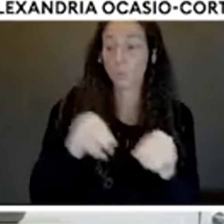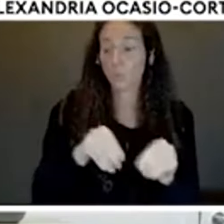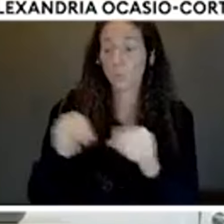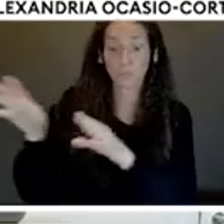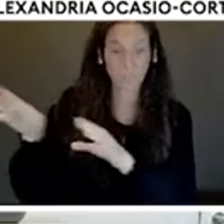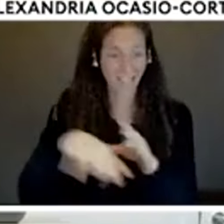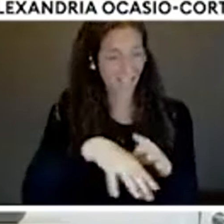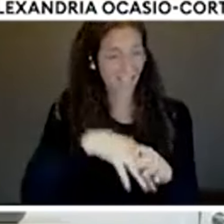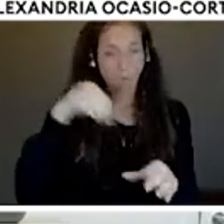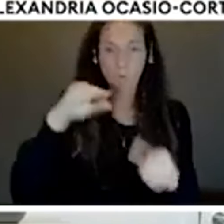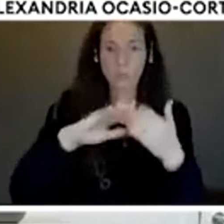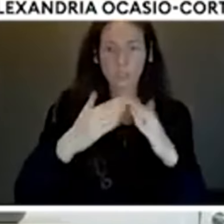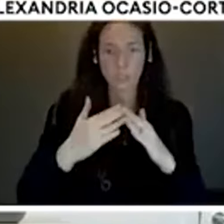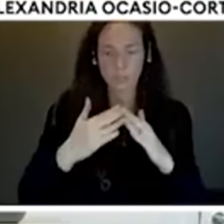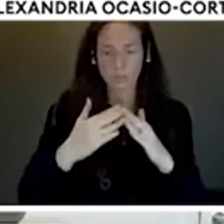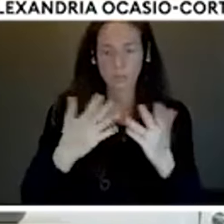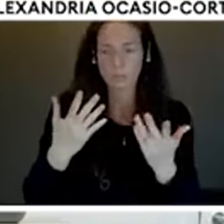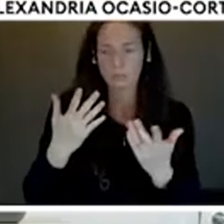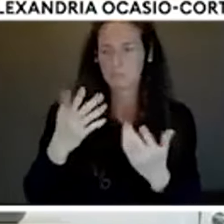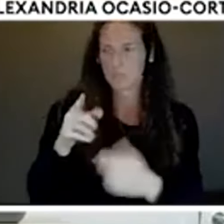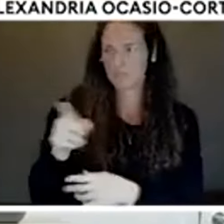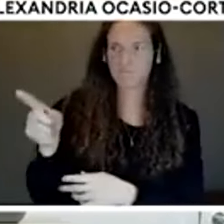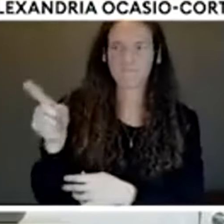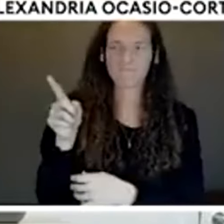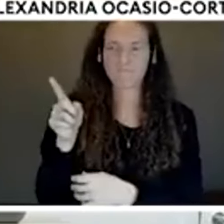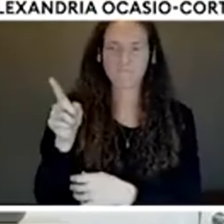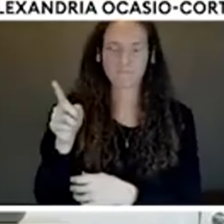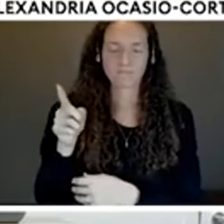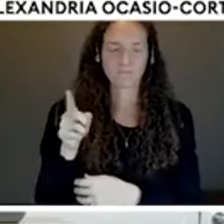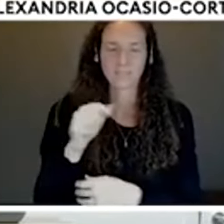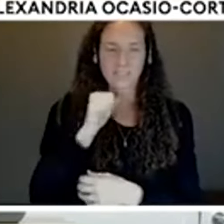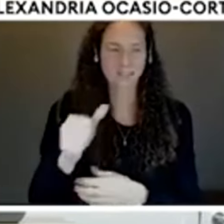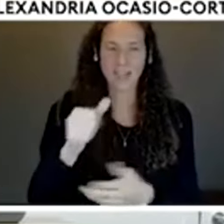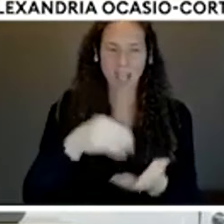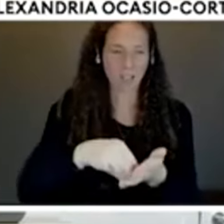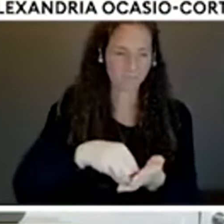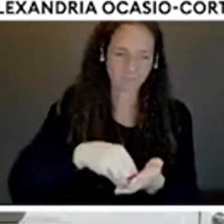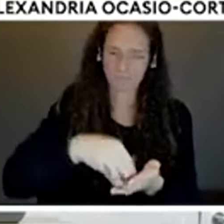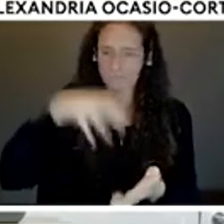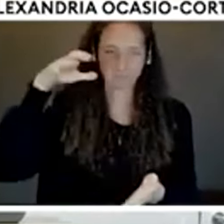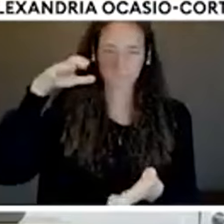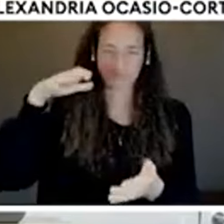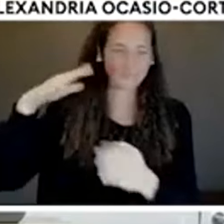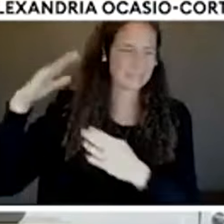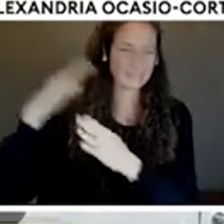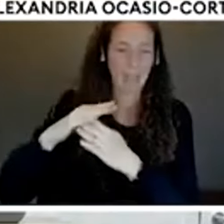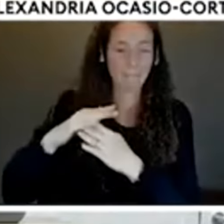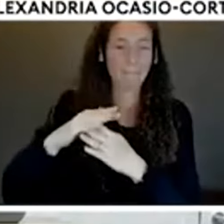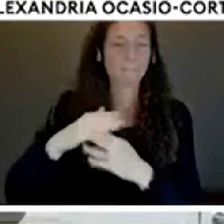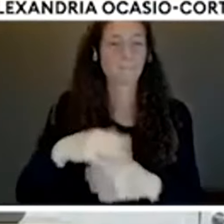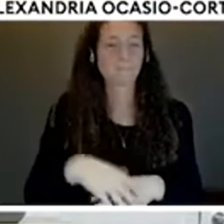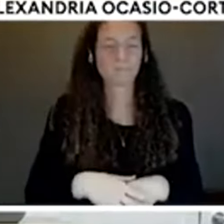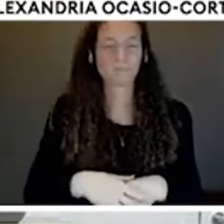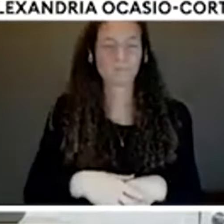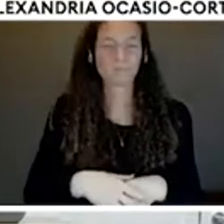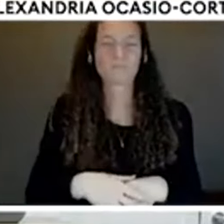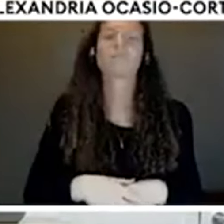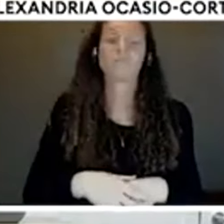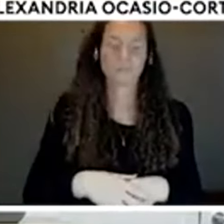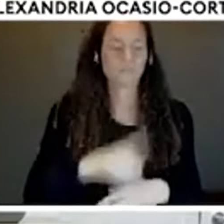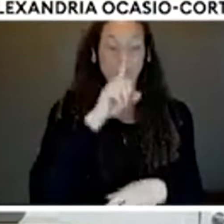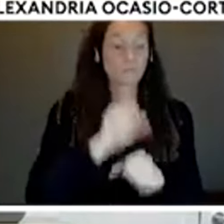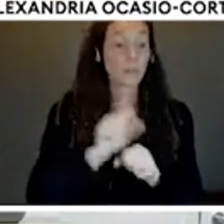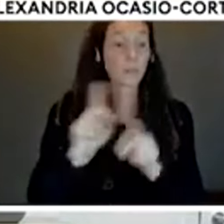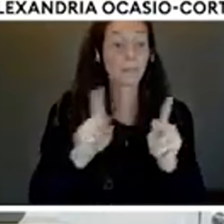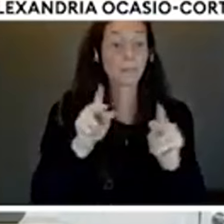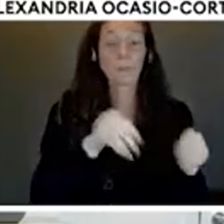not by and large the wealthiest people. They're the working class that can't afford to live here anymore.